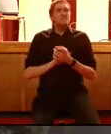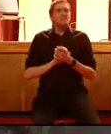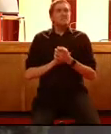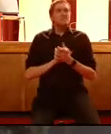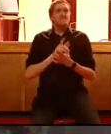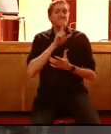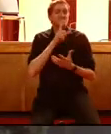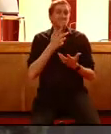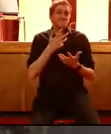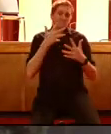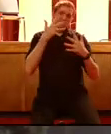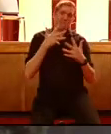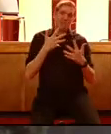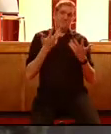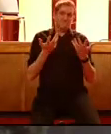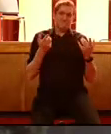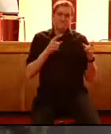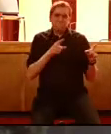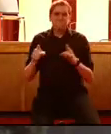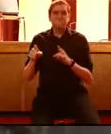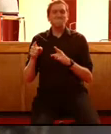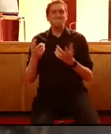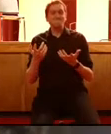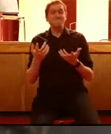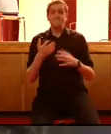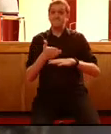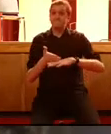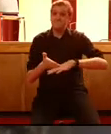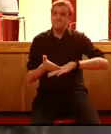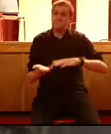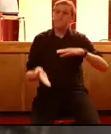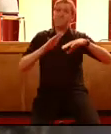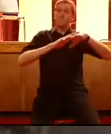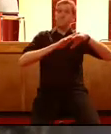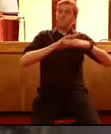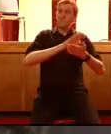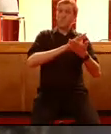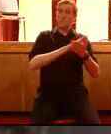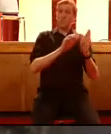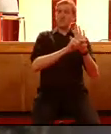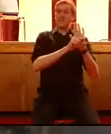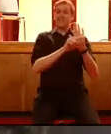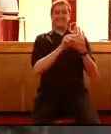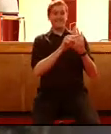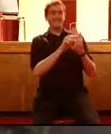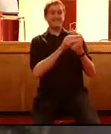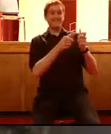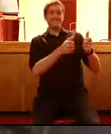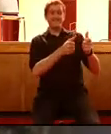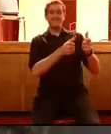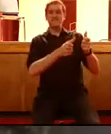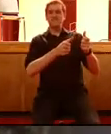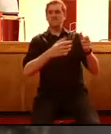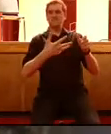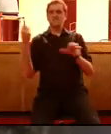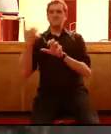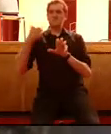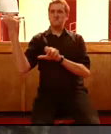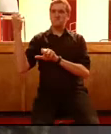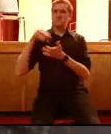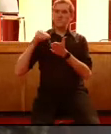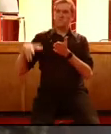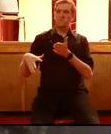it's really sad what's going on, because to increase the school grade, you remove students through